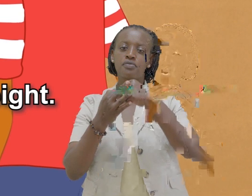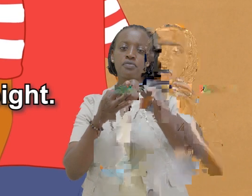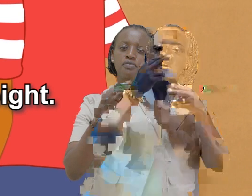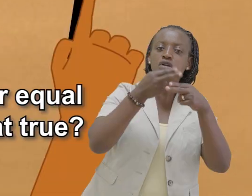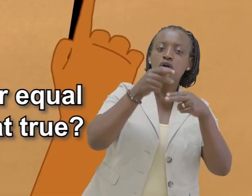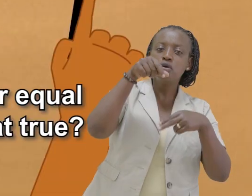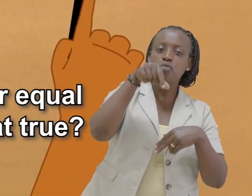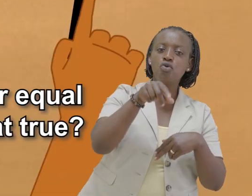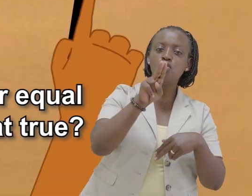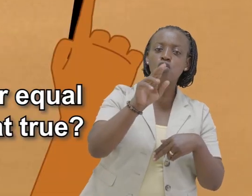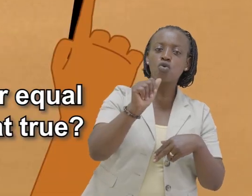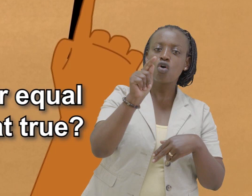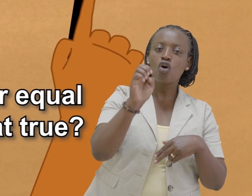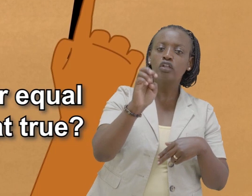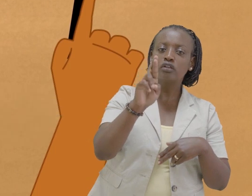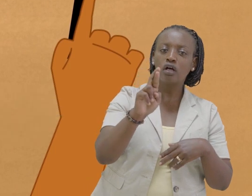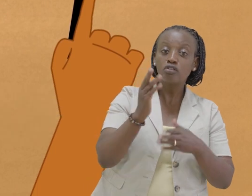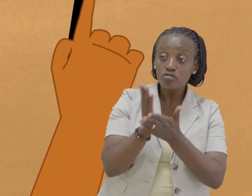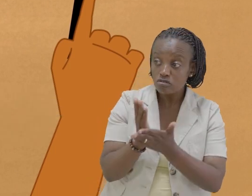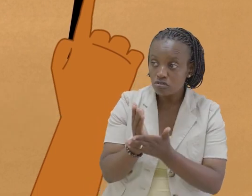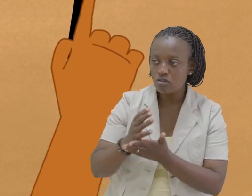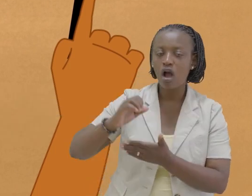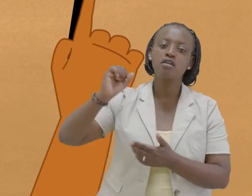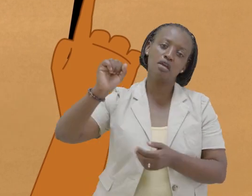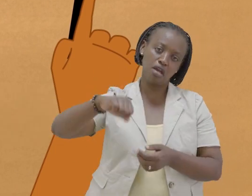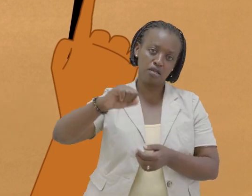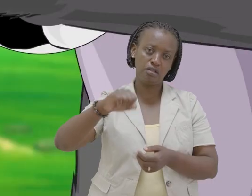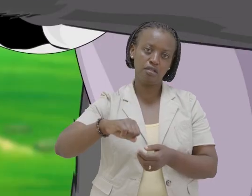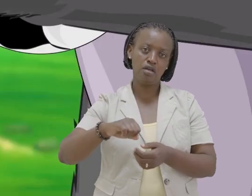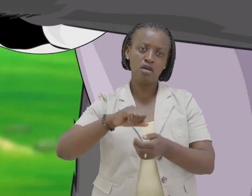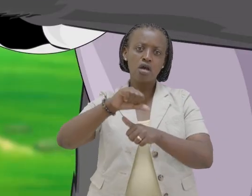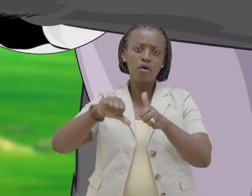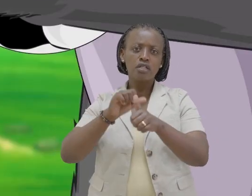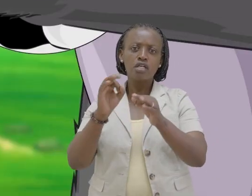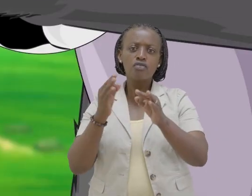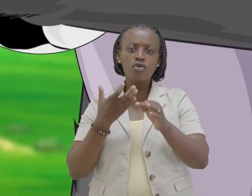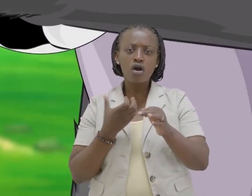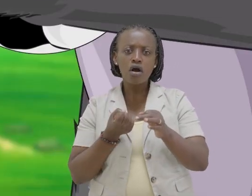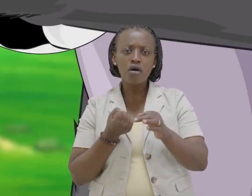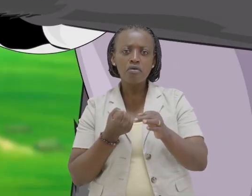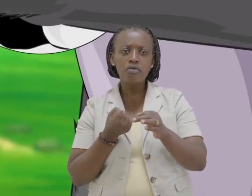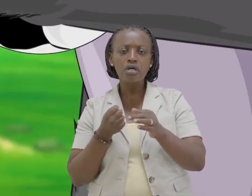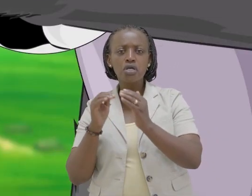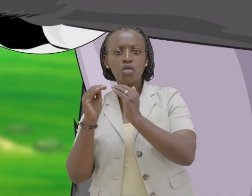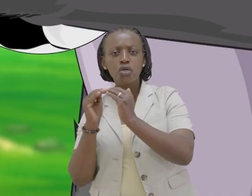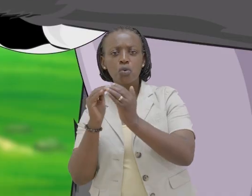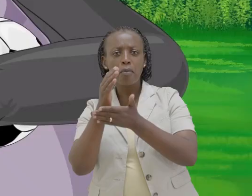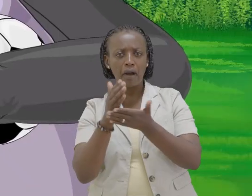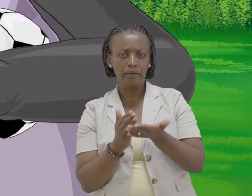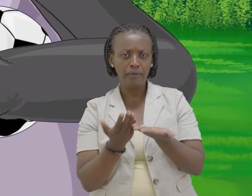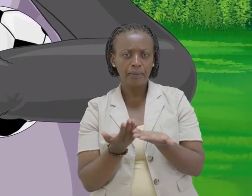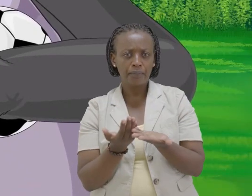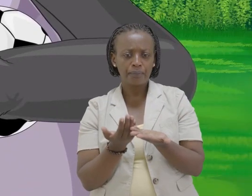each part is called a quarter. Is it true? Yes. What about when it has eight equal parts?